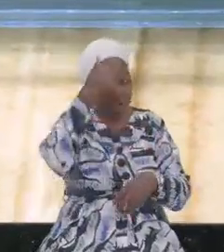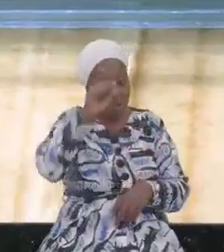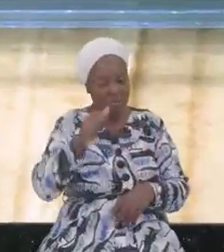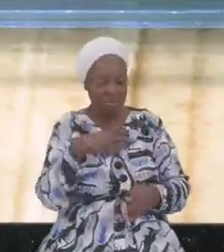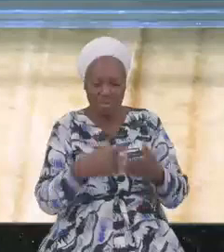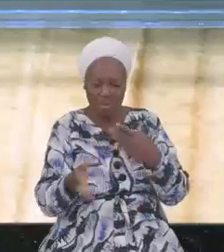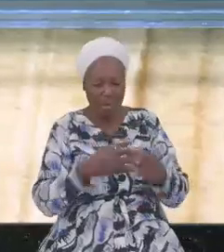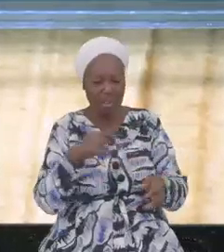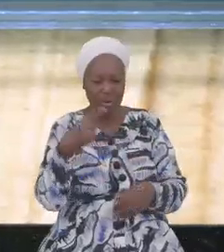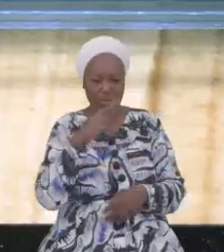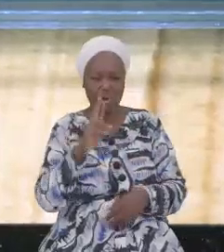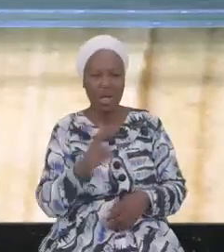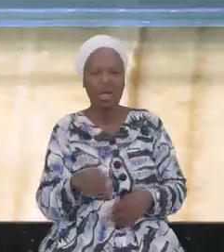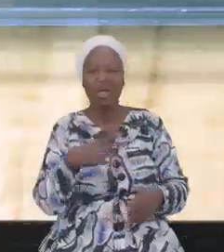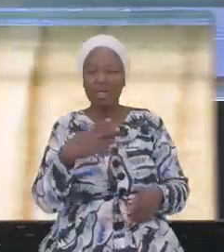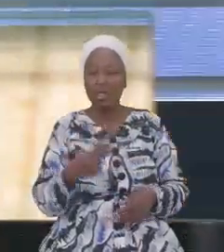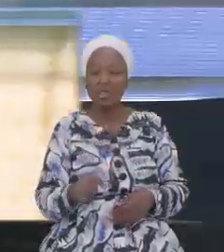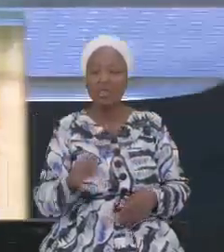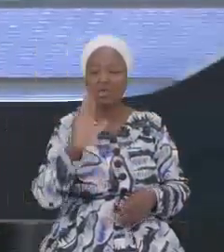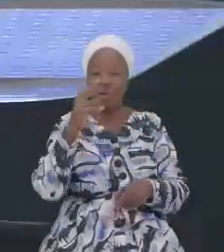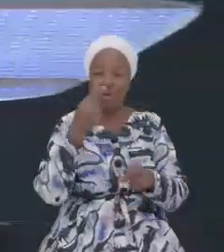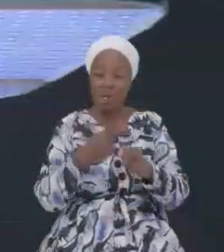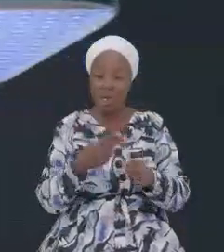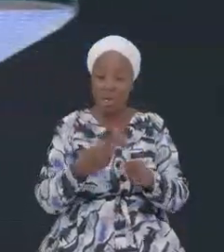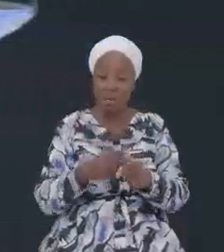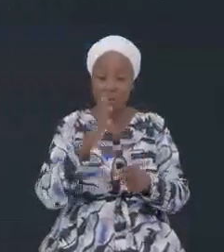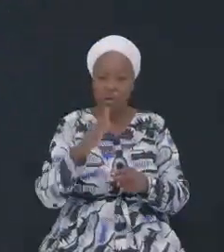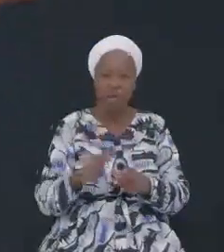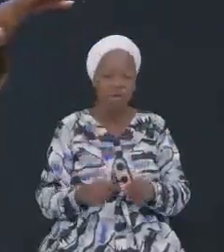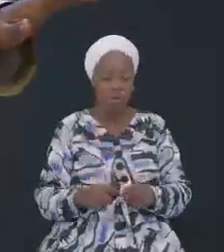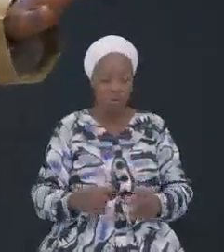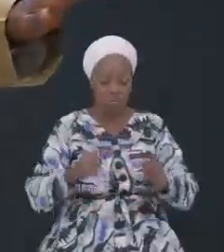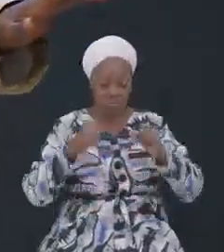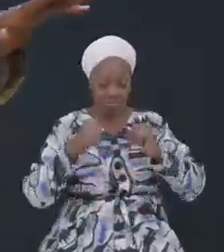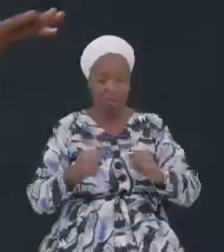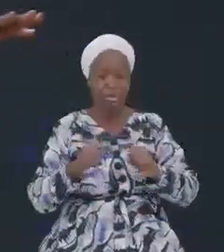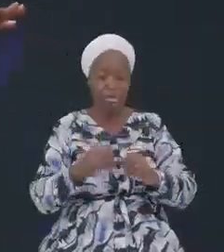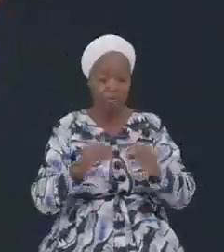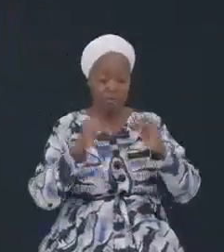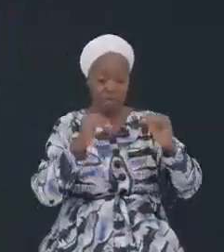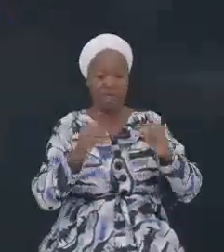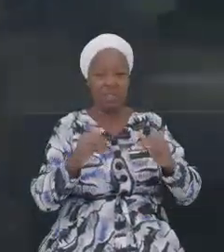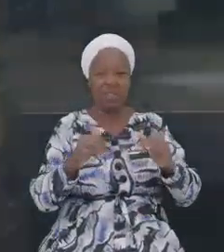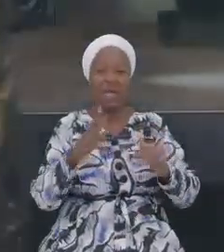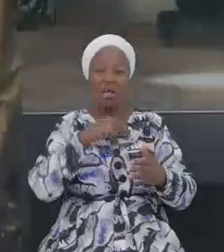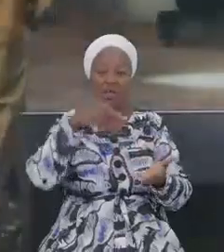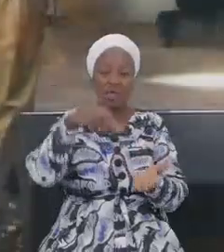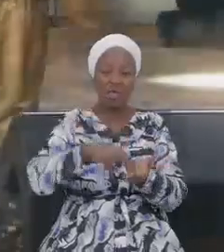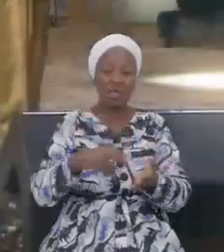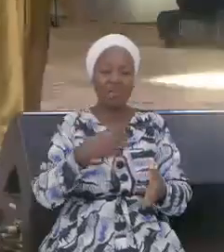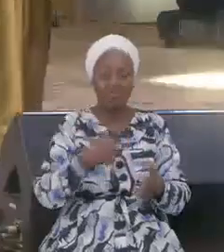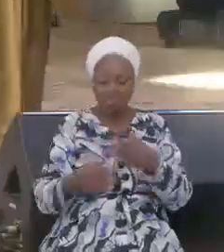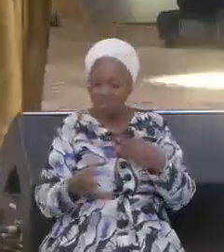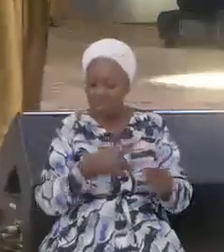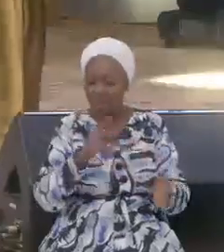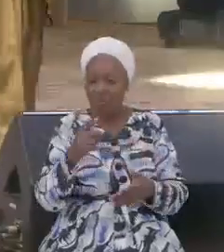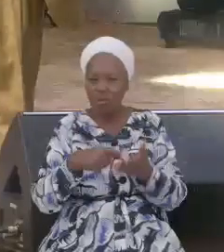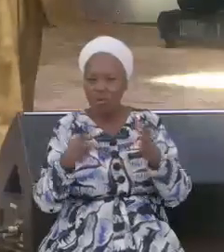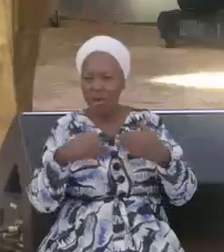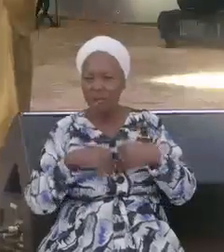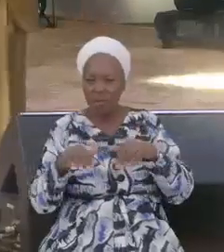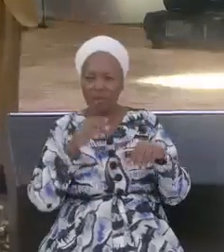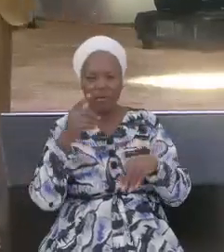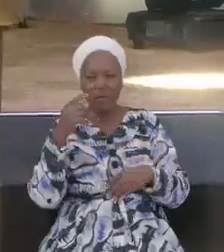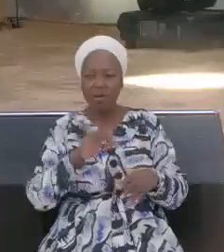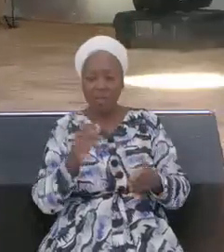who you are, your name, your stature, your standing, and whatever I've done for you in